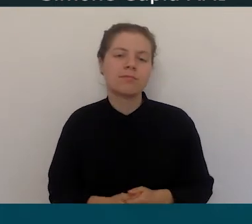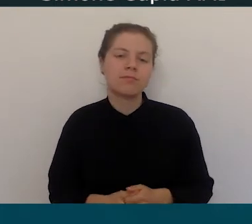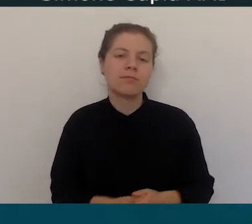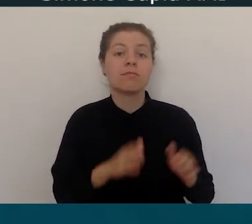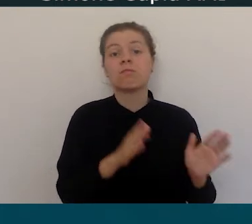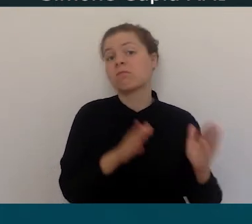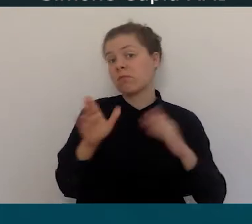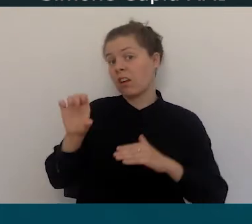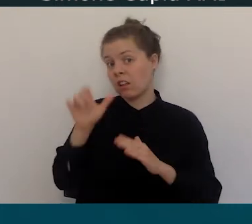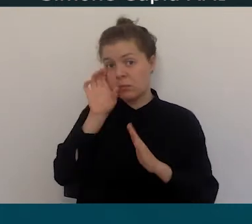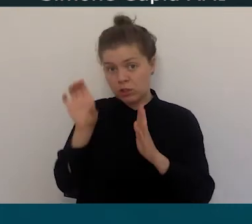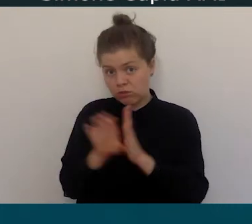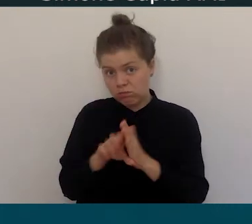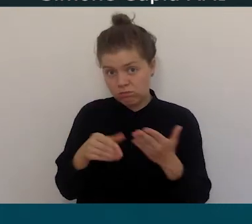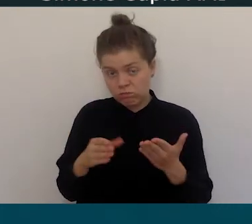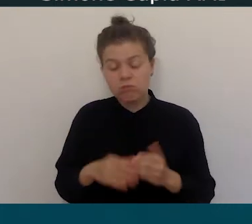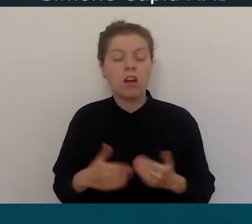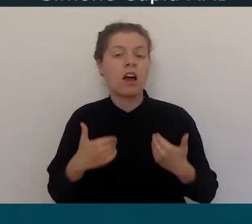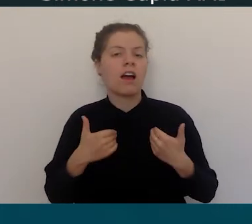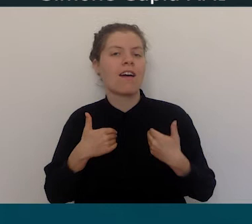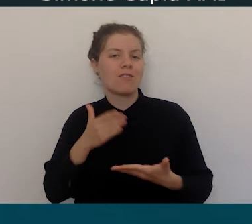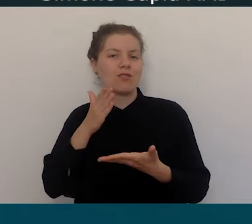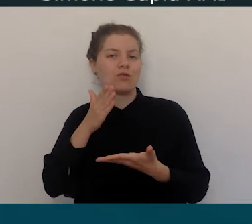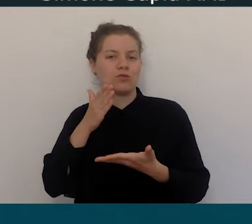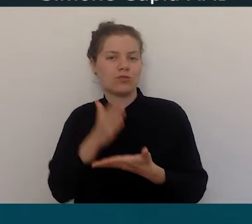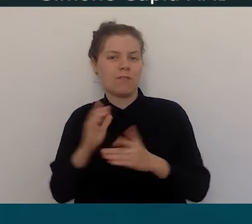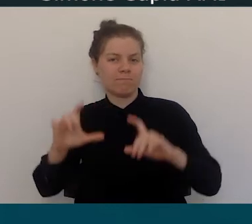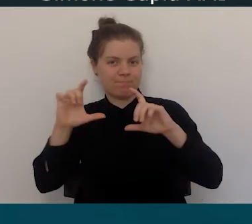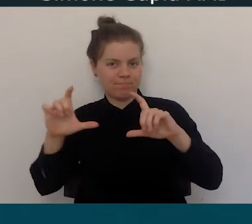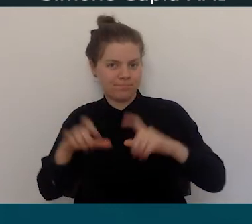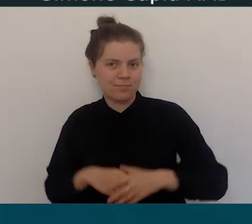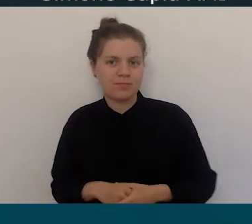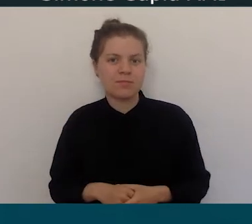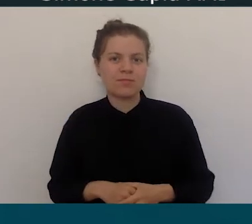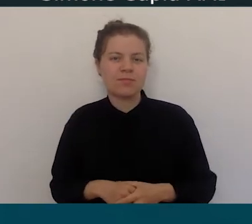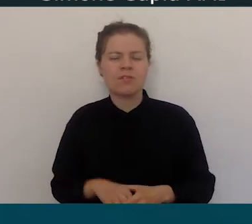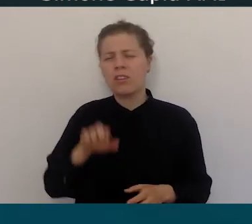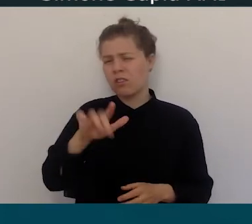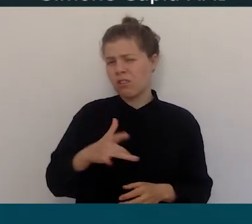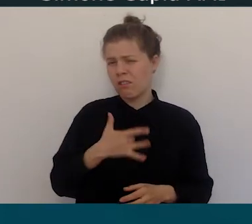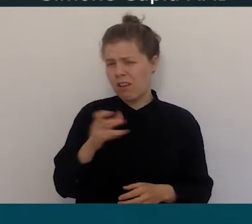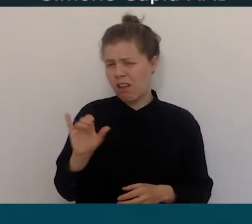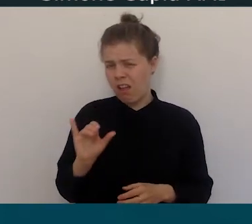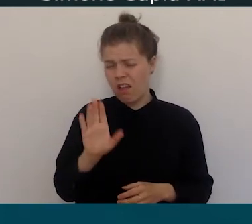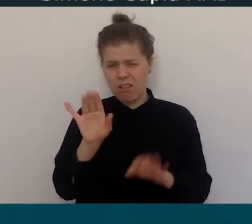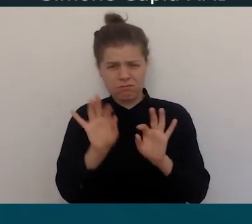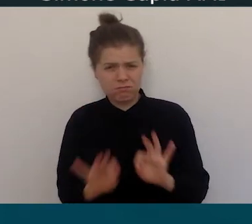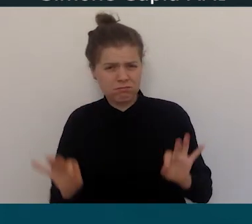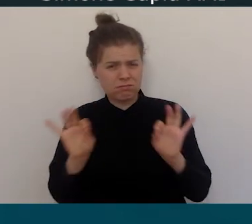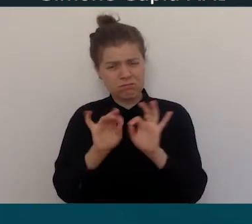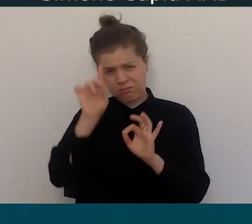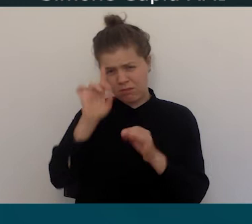Let's suppose that this is your image, a stop sign. Do you think it would be important to note that the